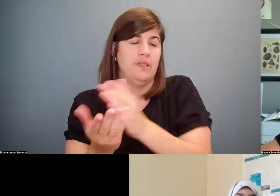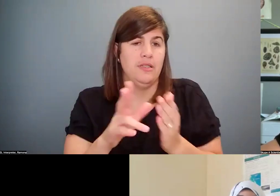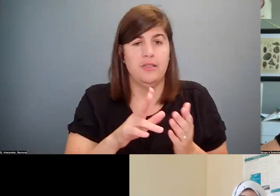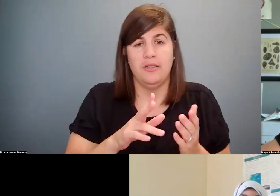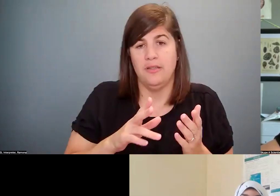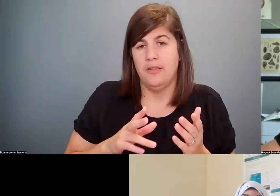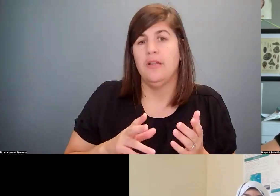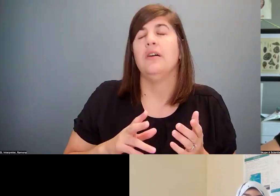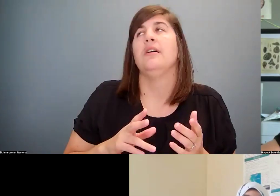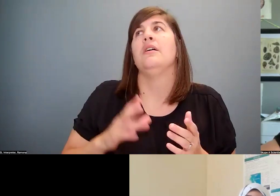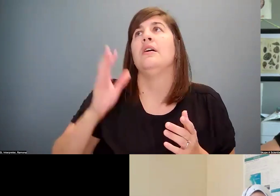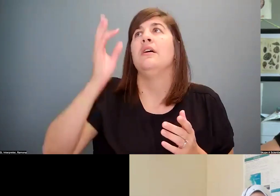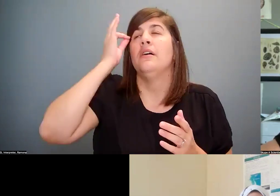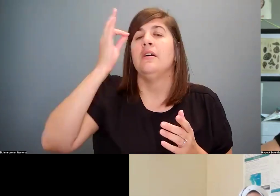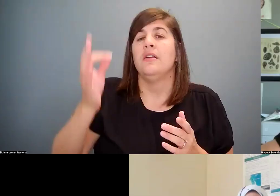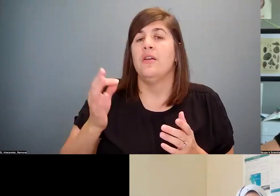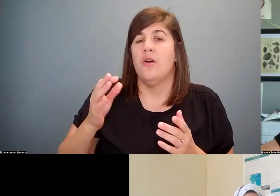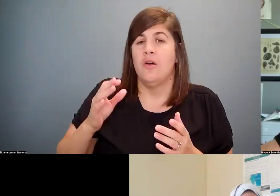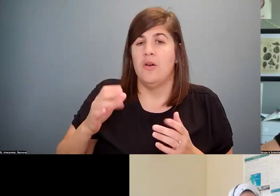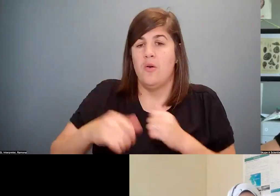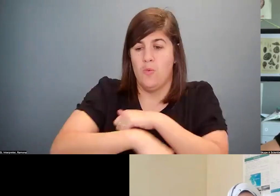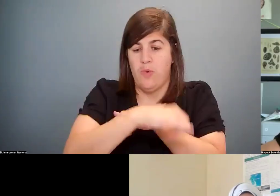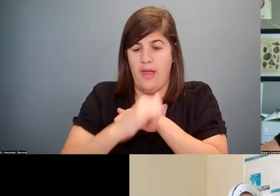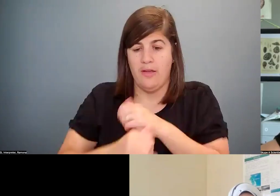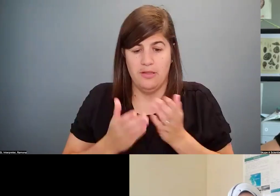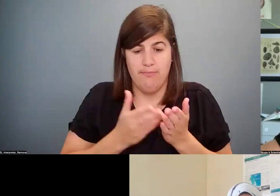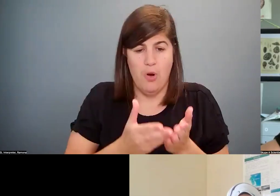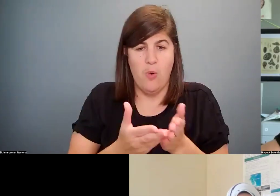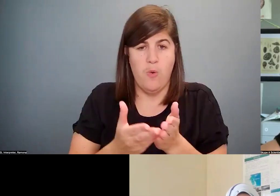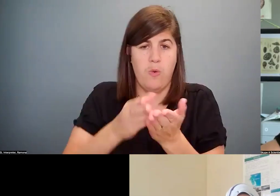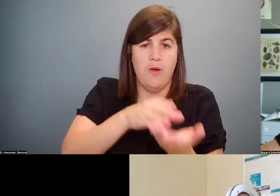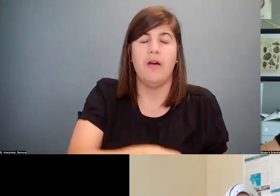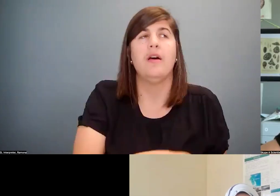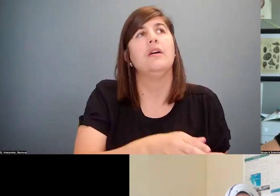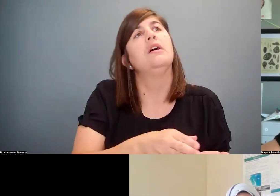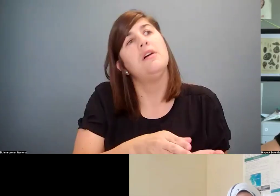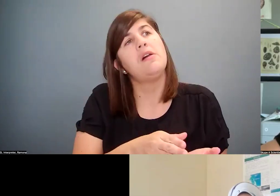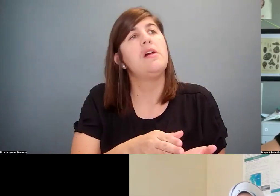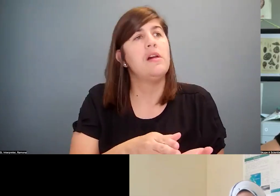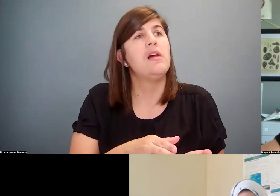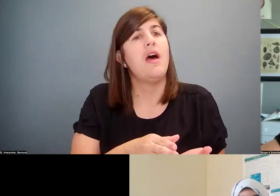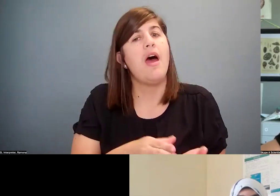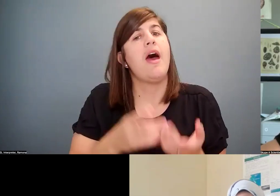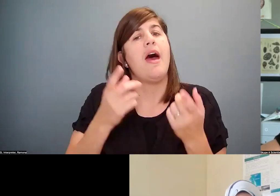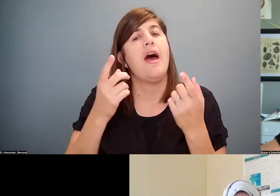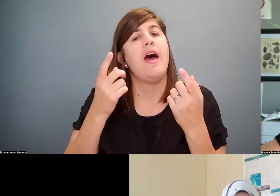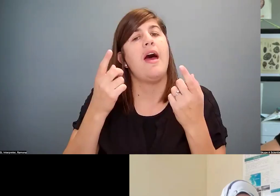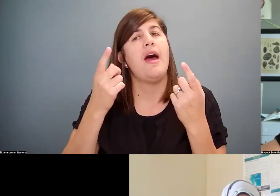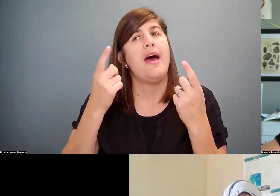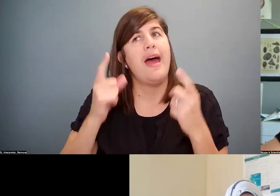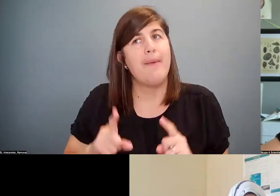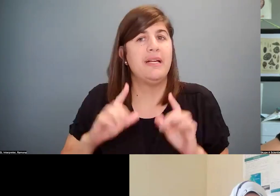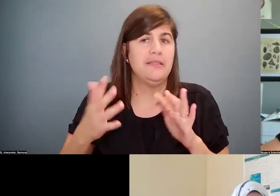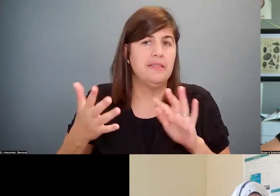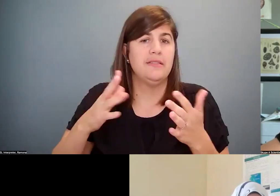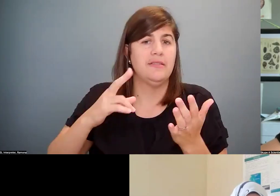Okay, close calls where whales almost knock the boat over. So this does, it happens somewhat frequently